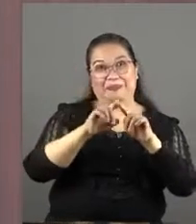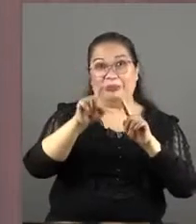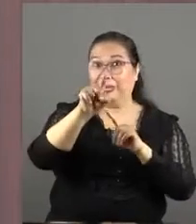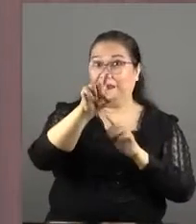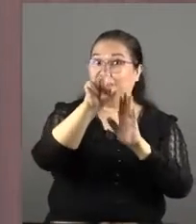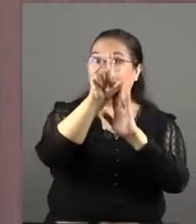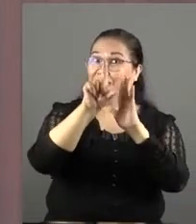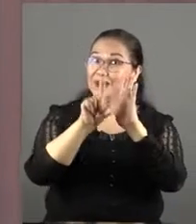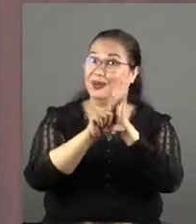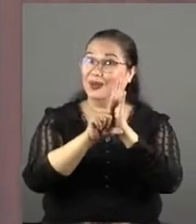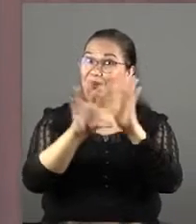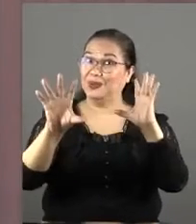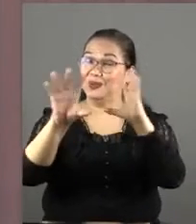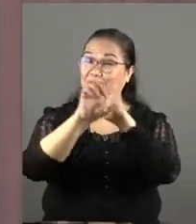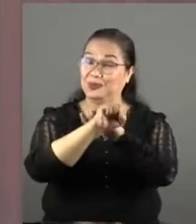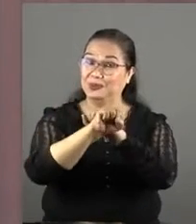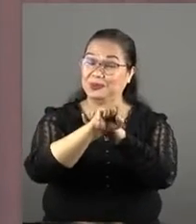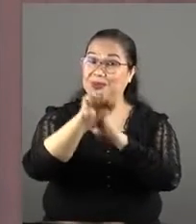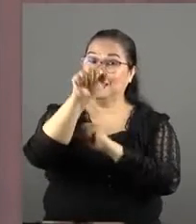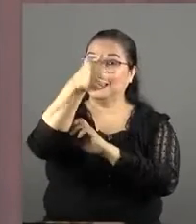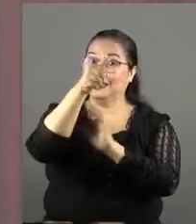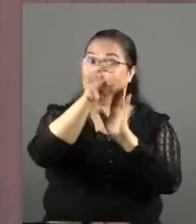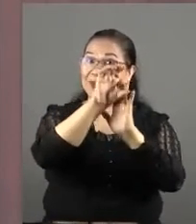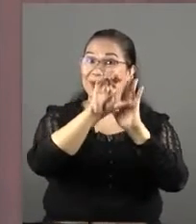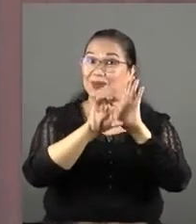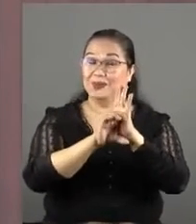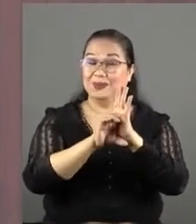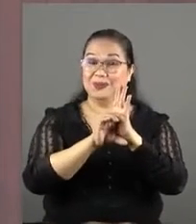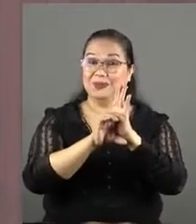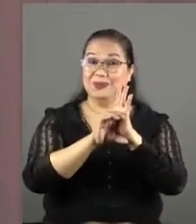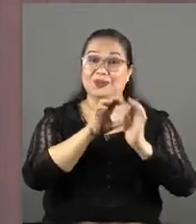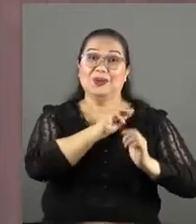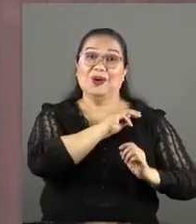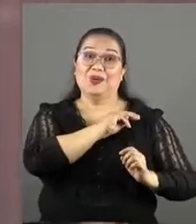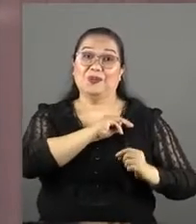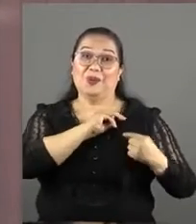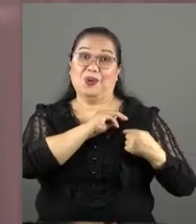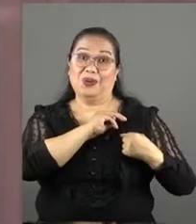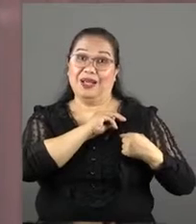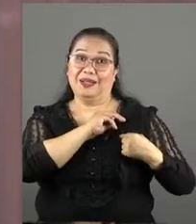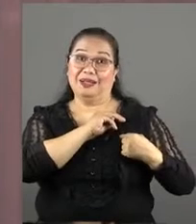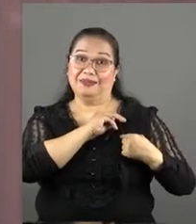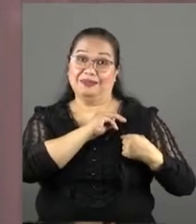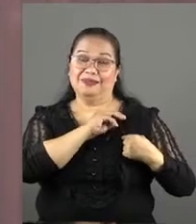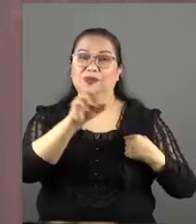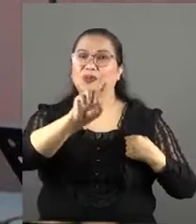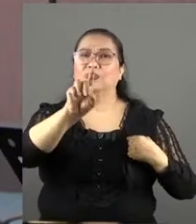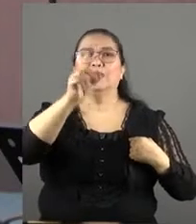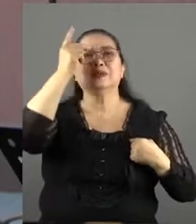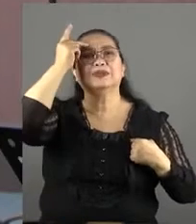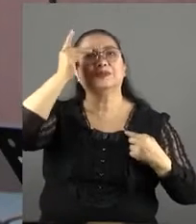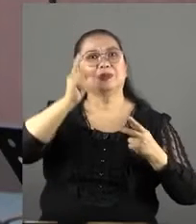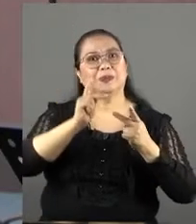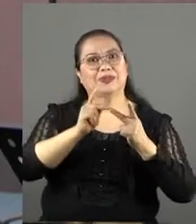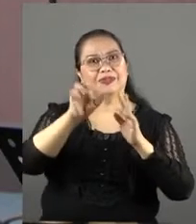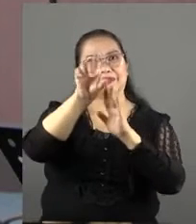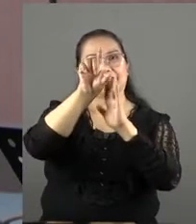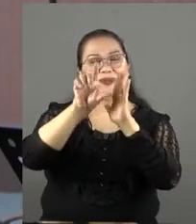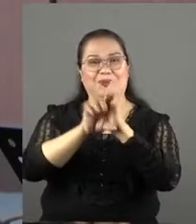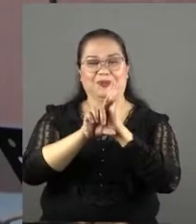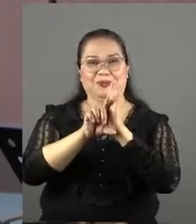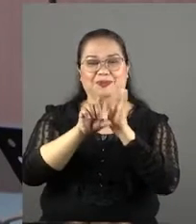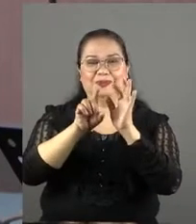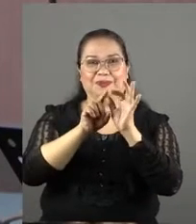the law is summarized in the Ten Commandments, particularly the moral aspects of it. What's the purpose of the law?